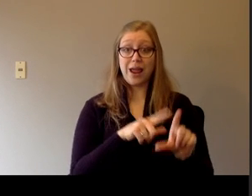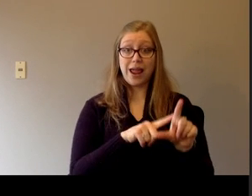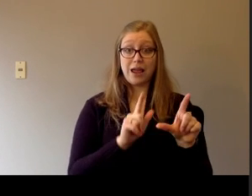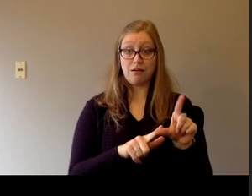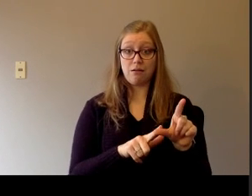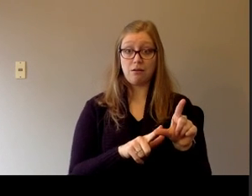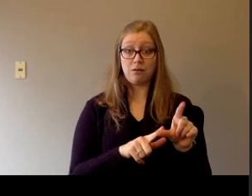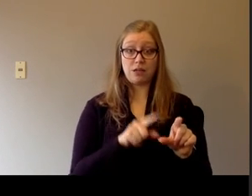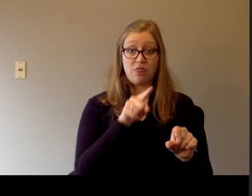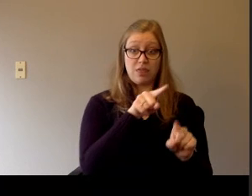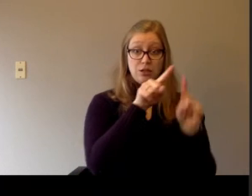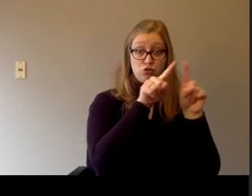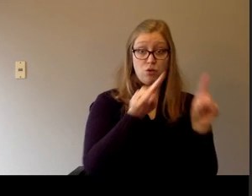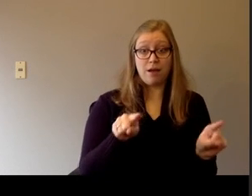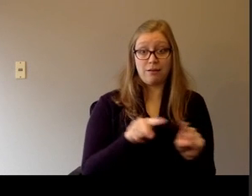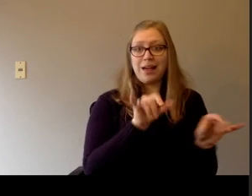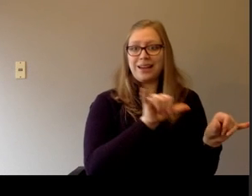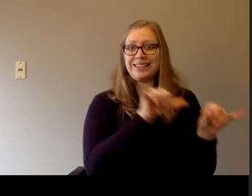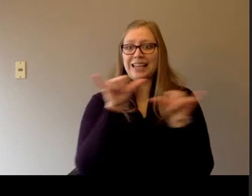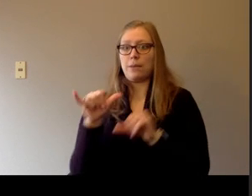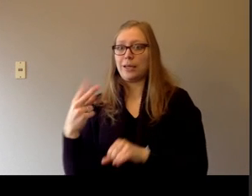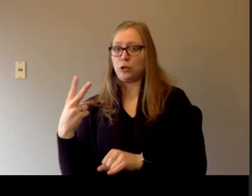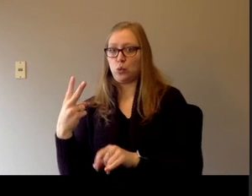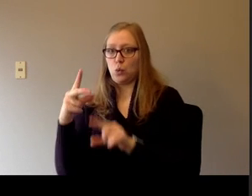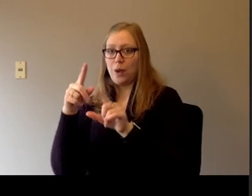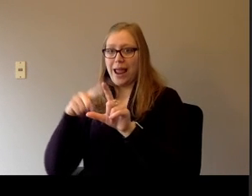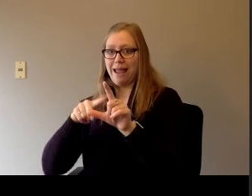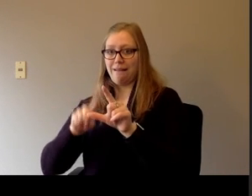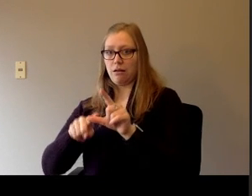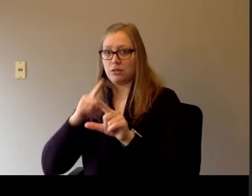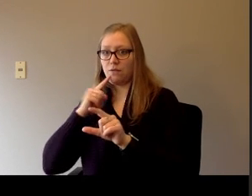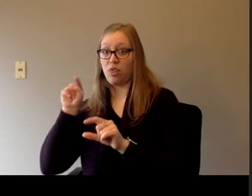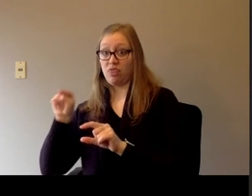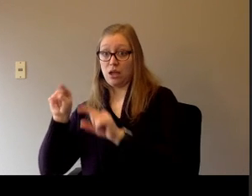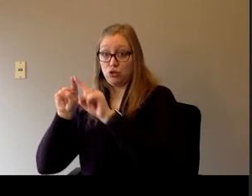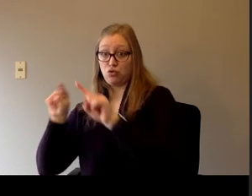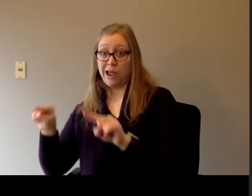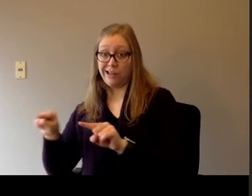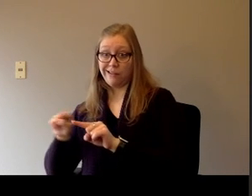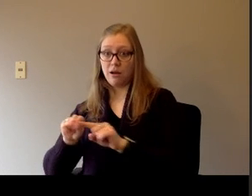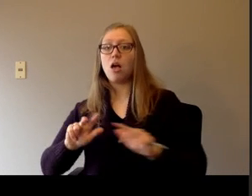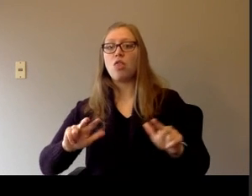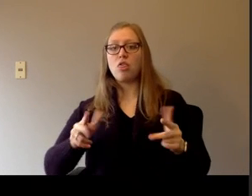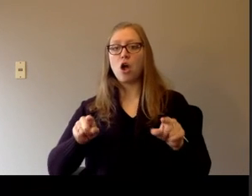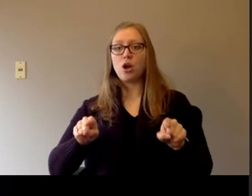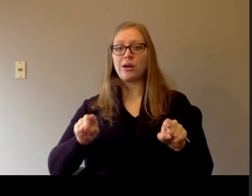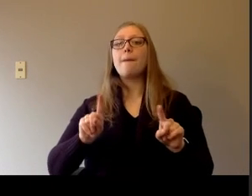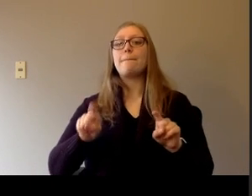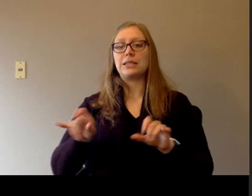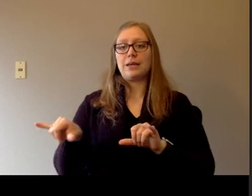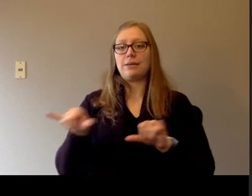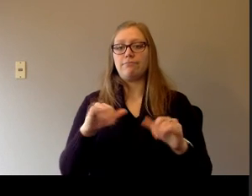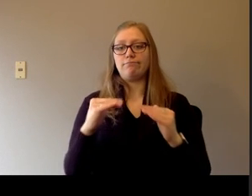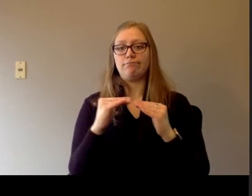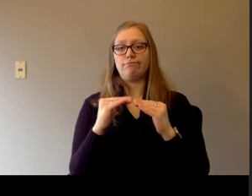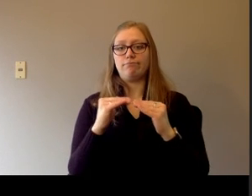another triangle, well, that third angle is also congruent. That third angle pair are congruent to each other.